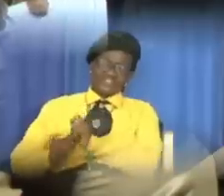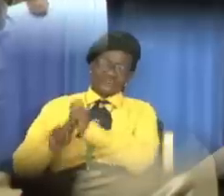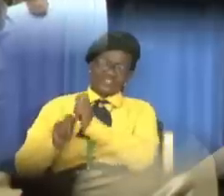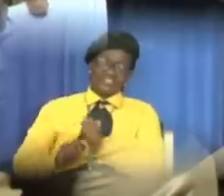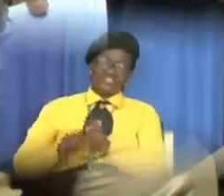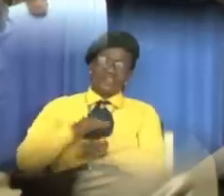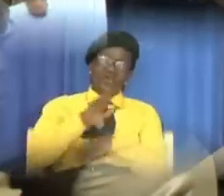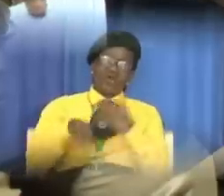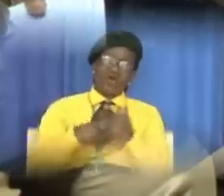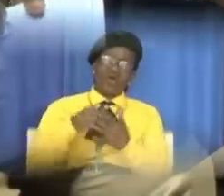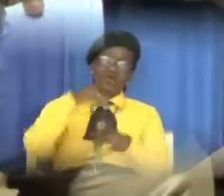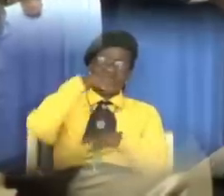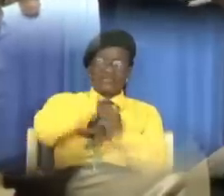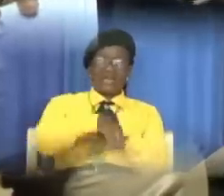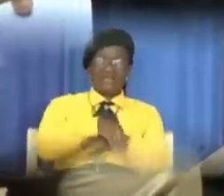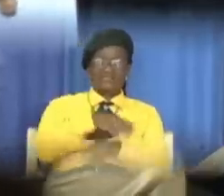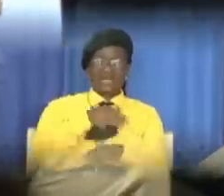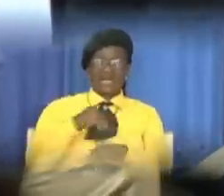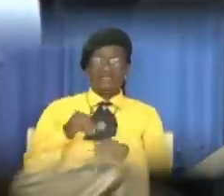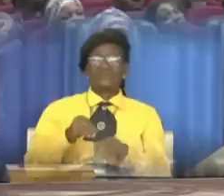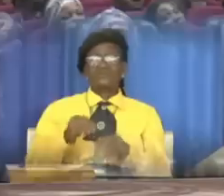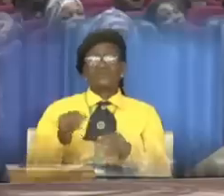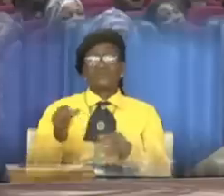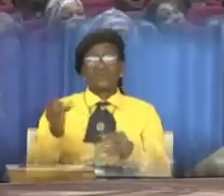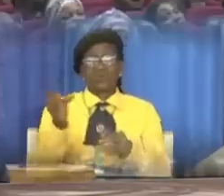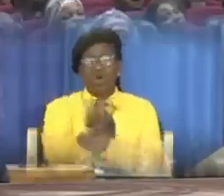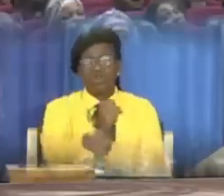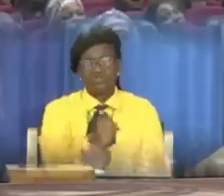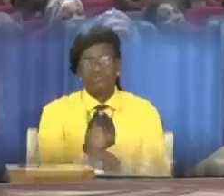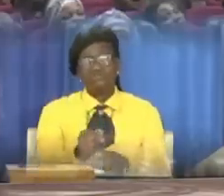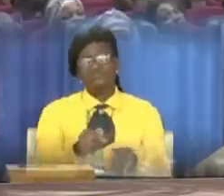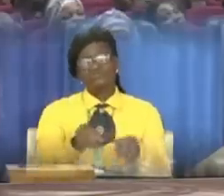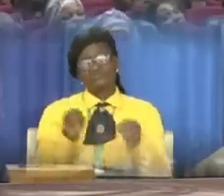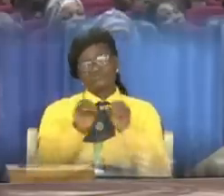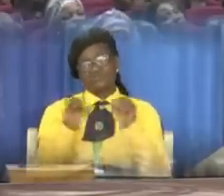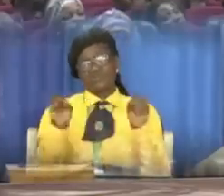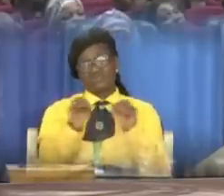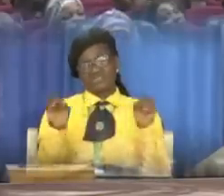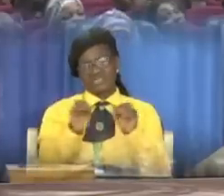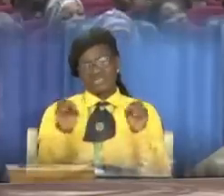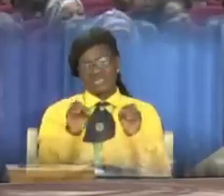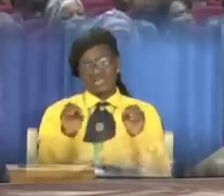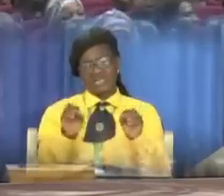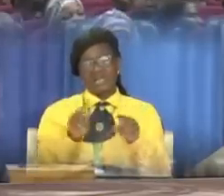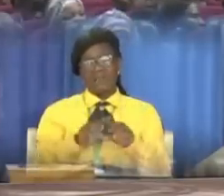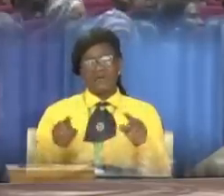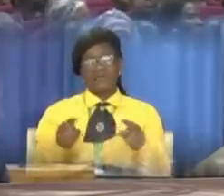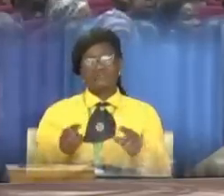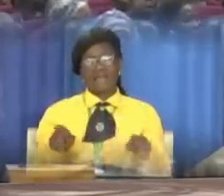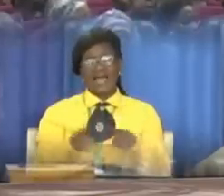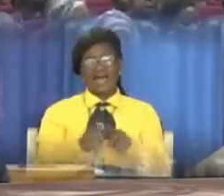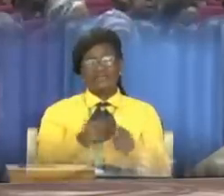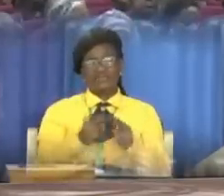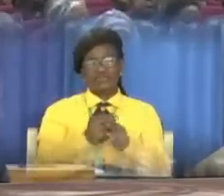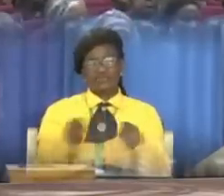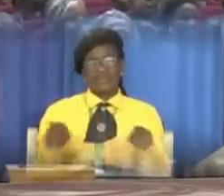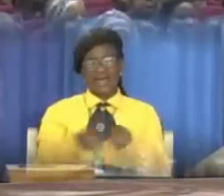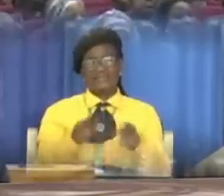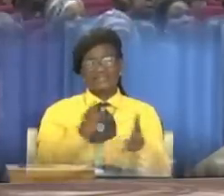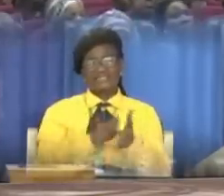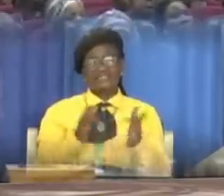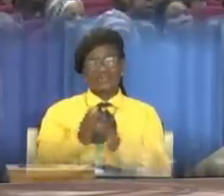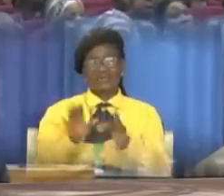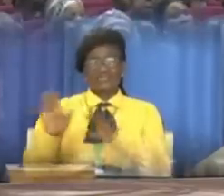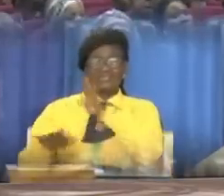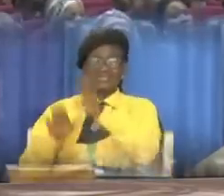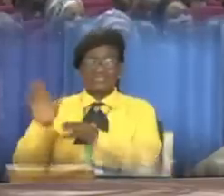all night, and caught nothing. But the moment Jesus stepped into his